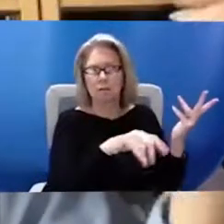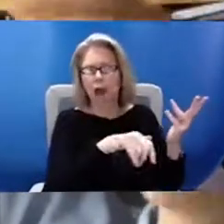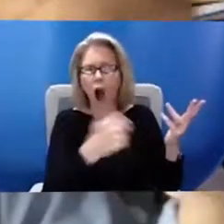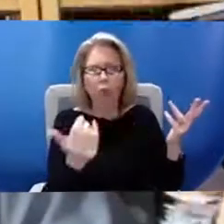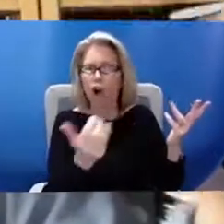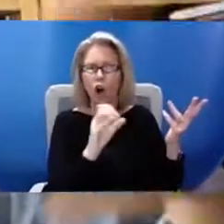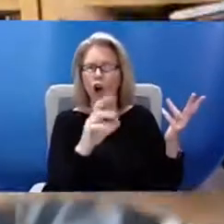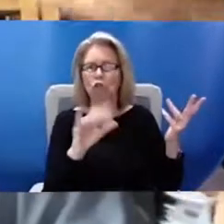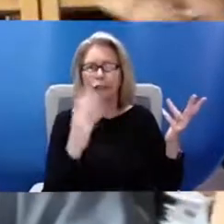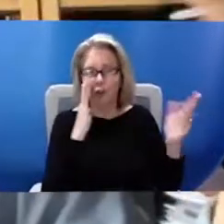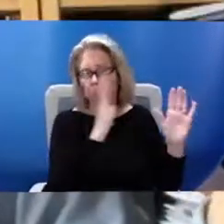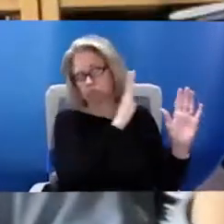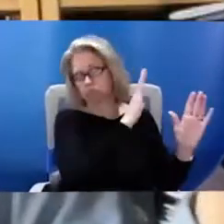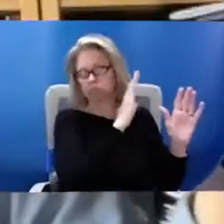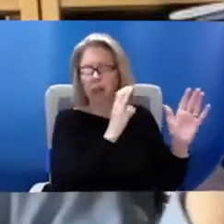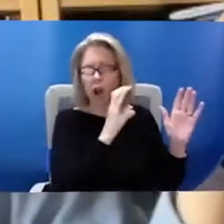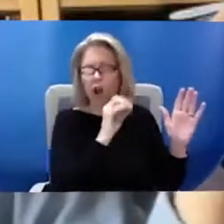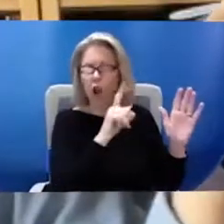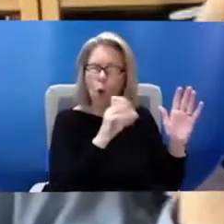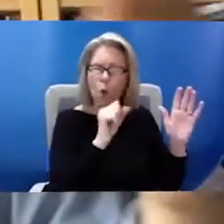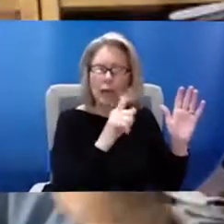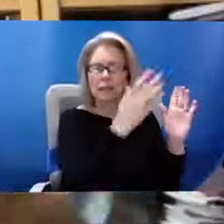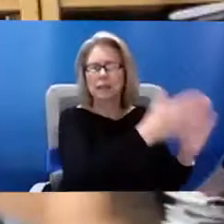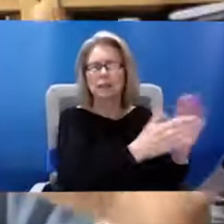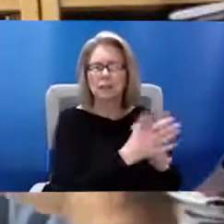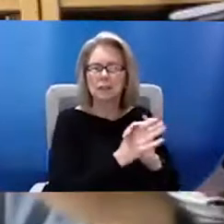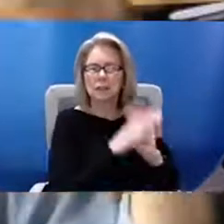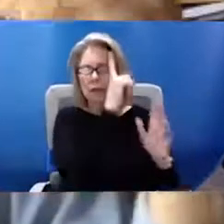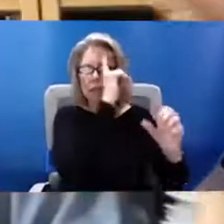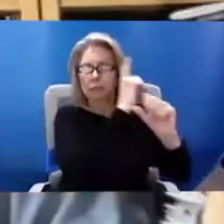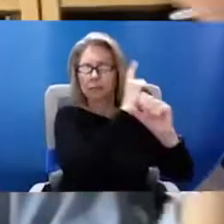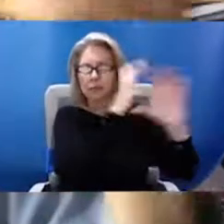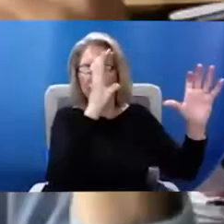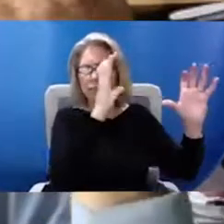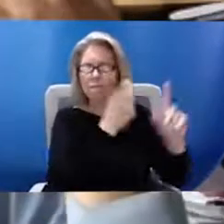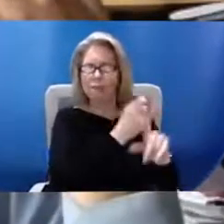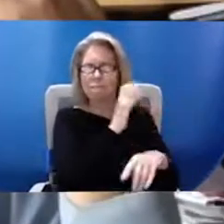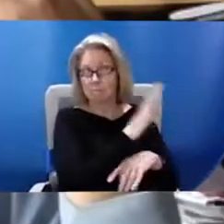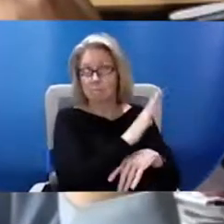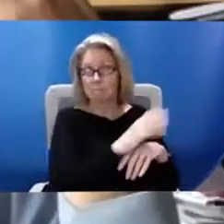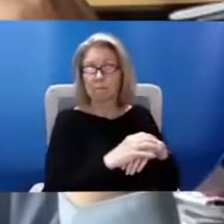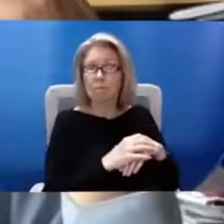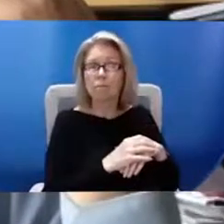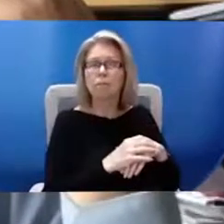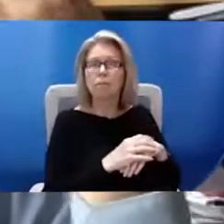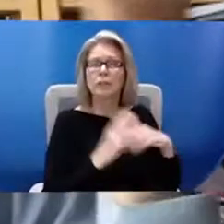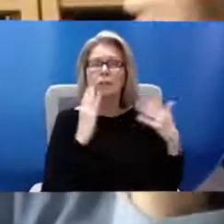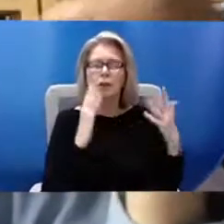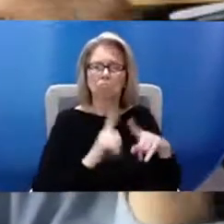also fighting colonialism and the heritages of colonialism, the decolonial, as it's conceptualized from Latin